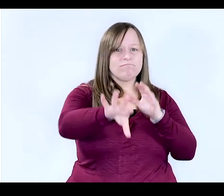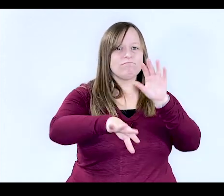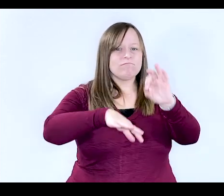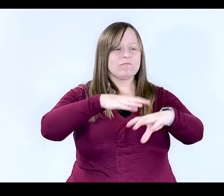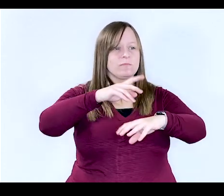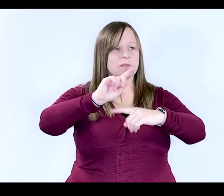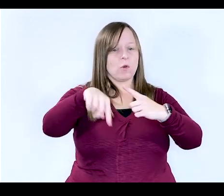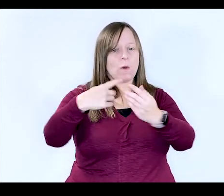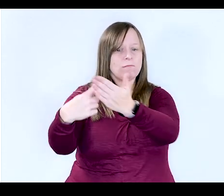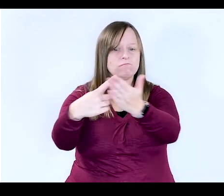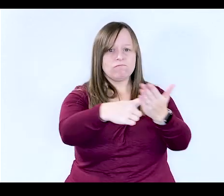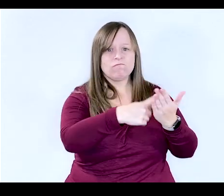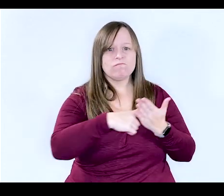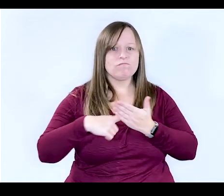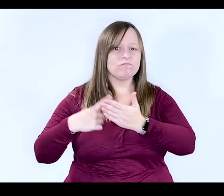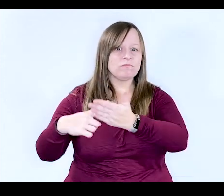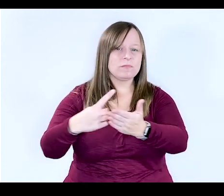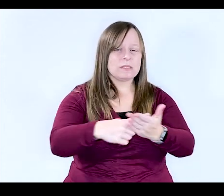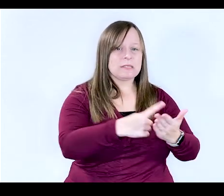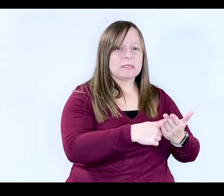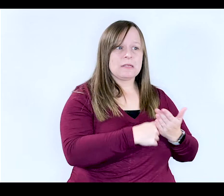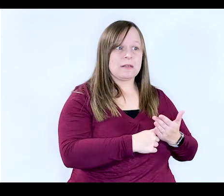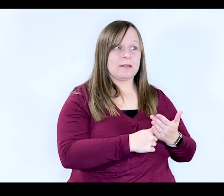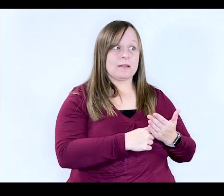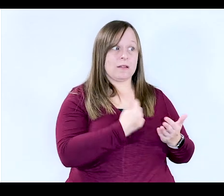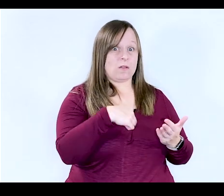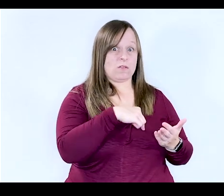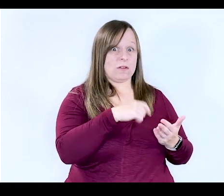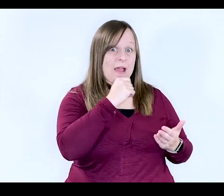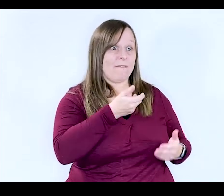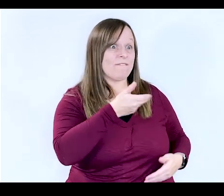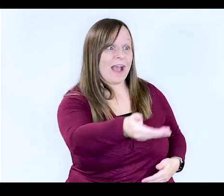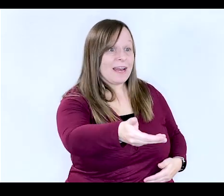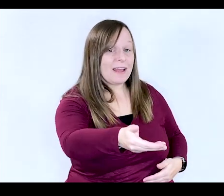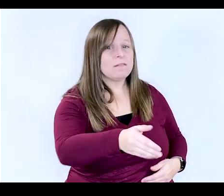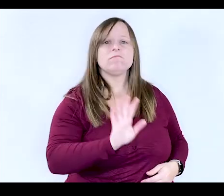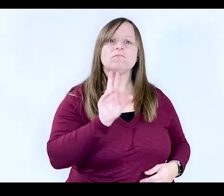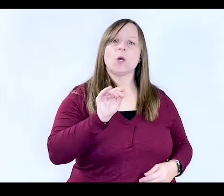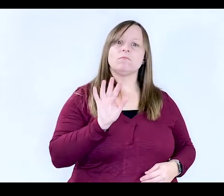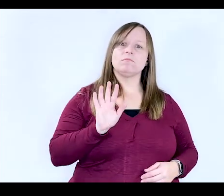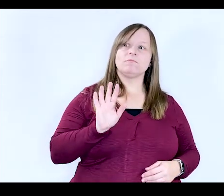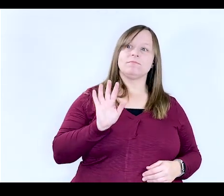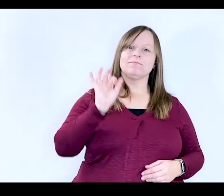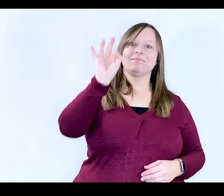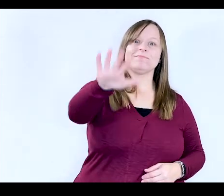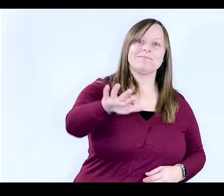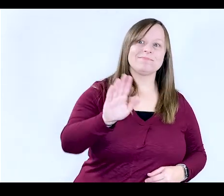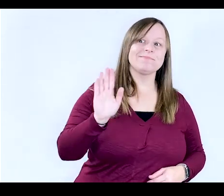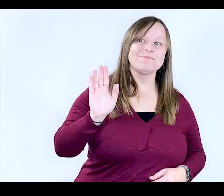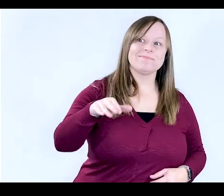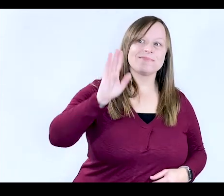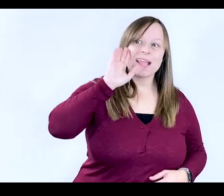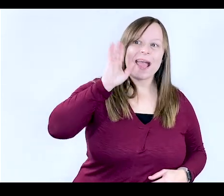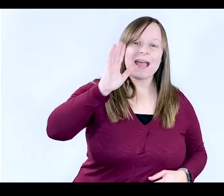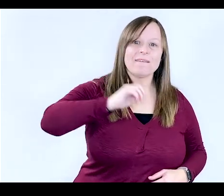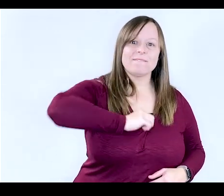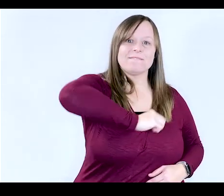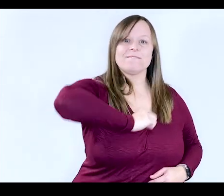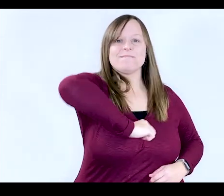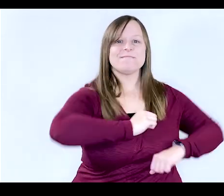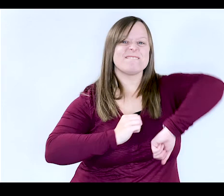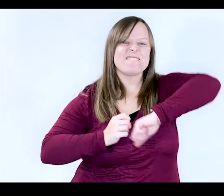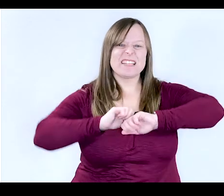when that table doesn't necessarily invite you to it, pushing yourself to it and, using